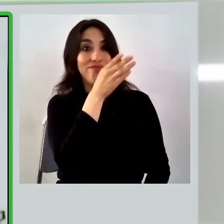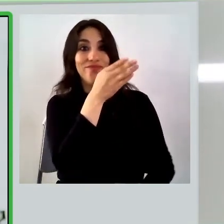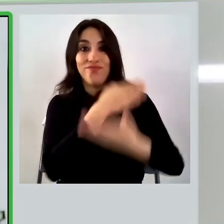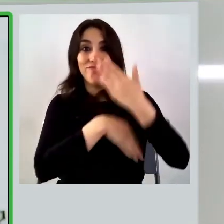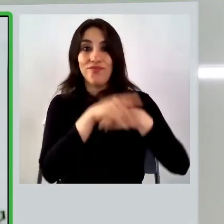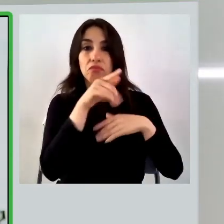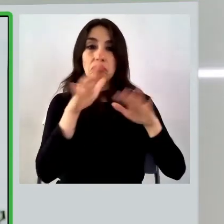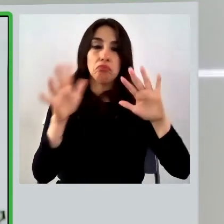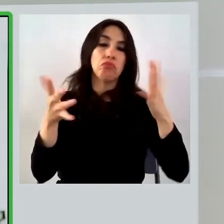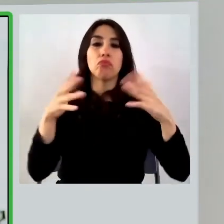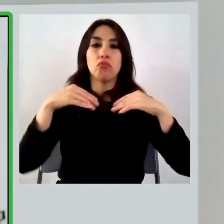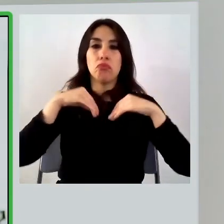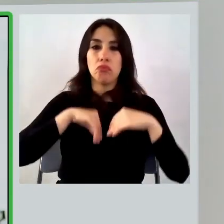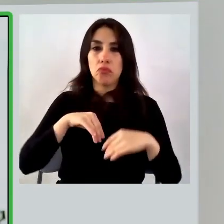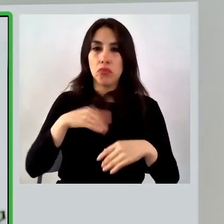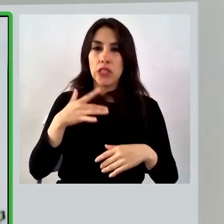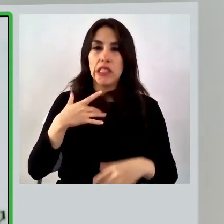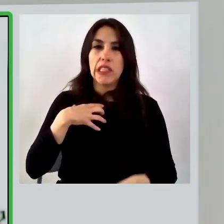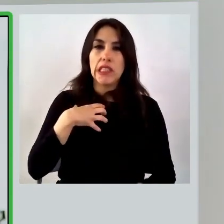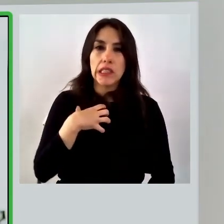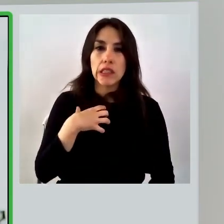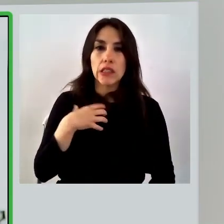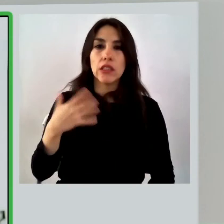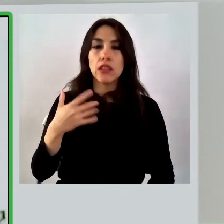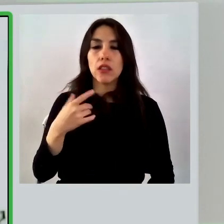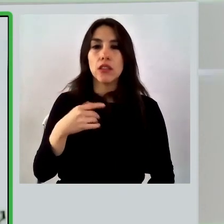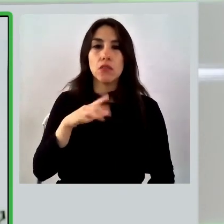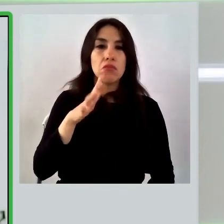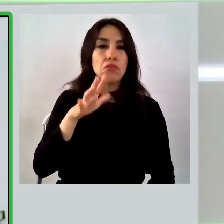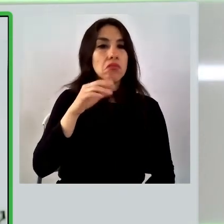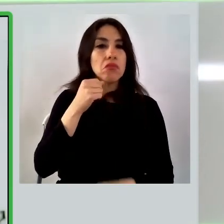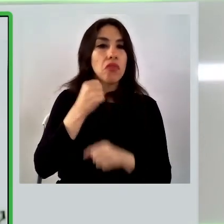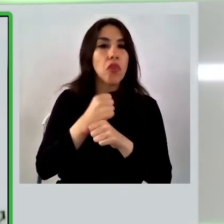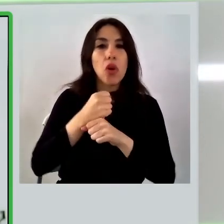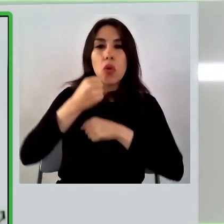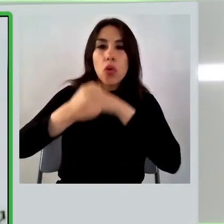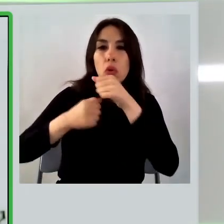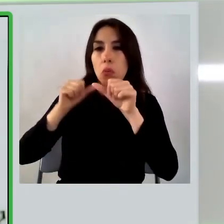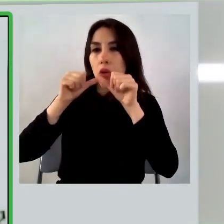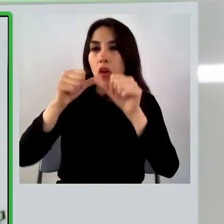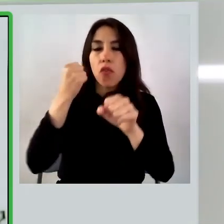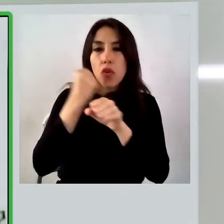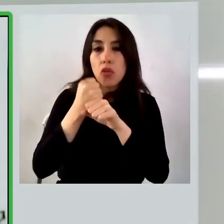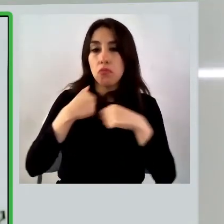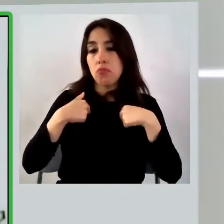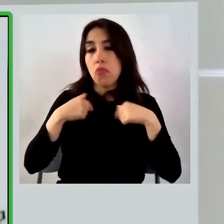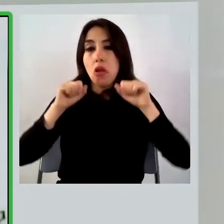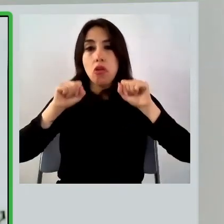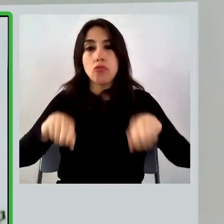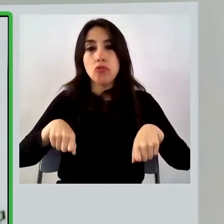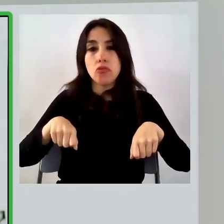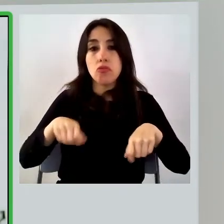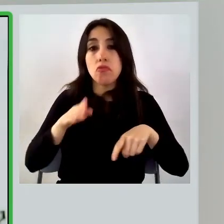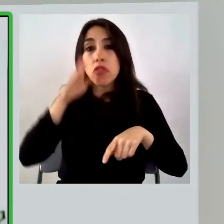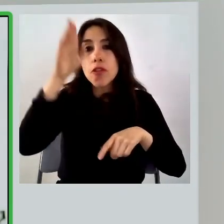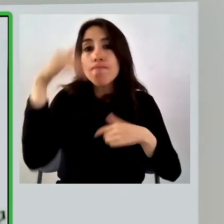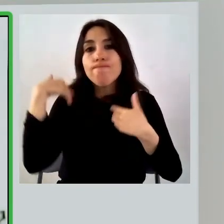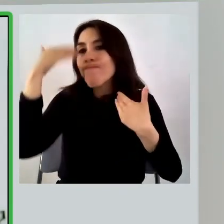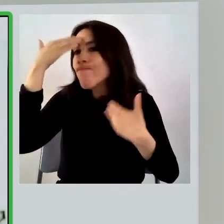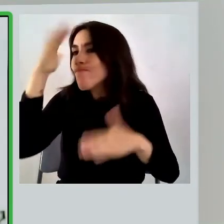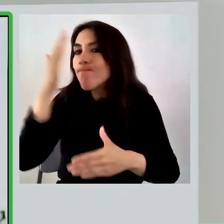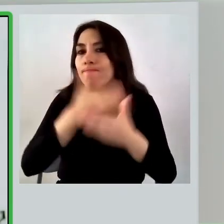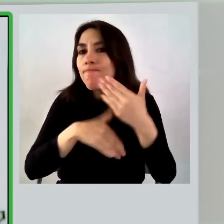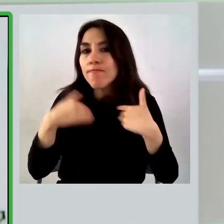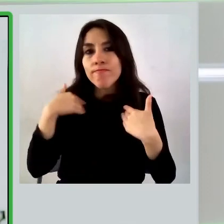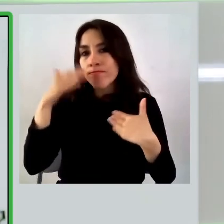them, but a matter of all of us. So again, not a niche issue. And I know Susan has done an amazing job setting